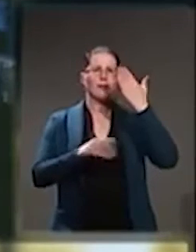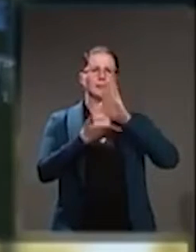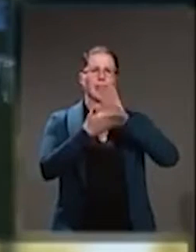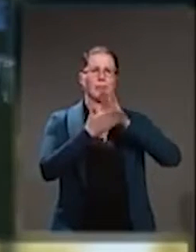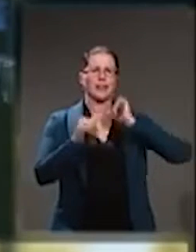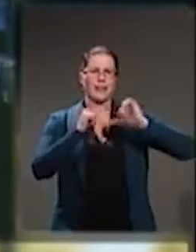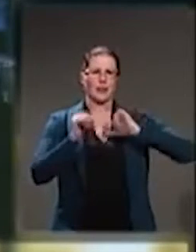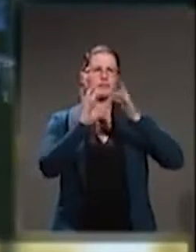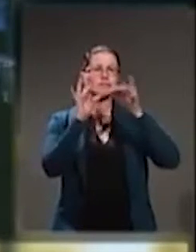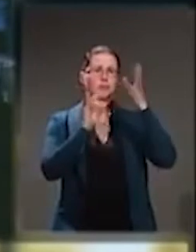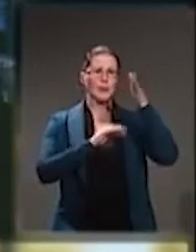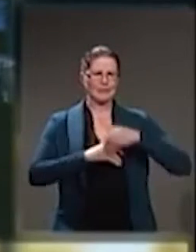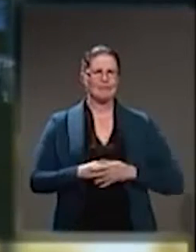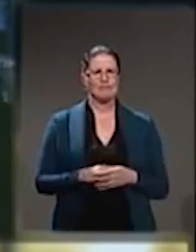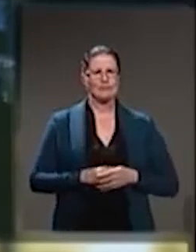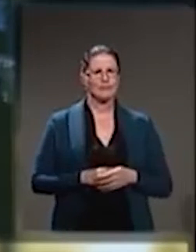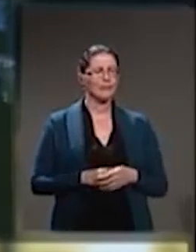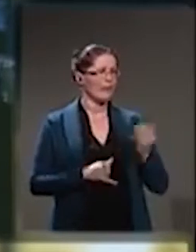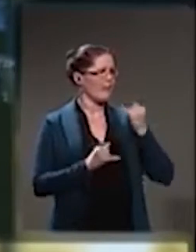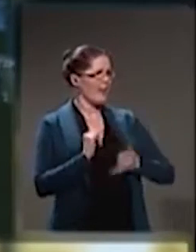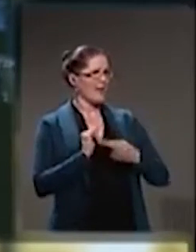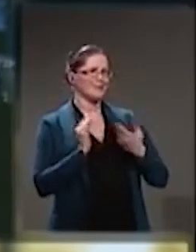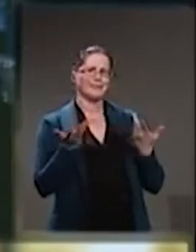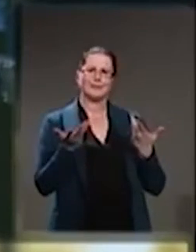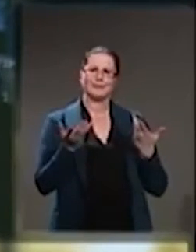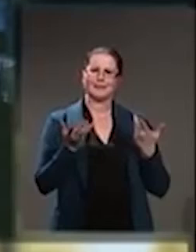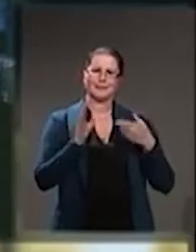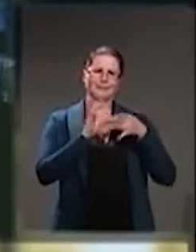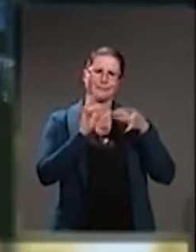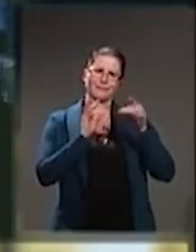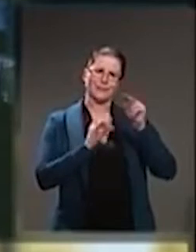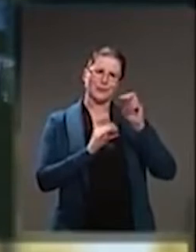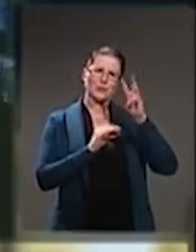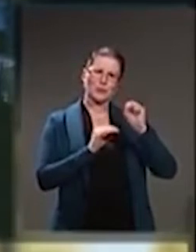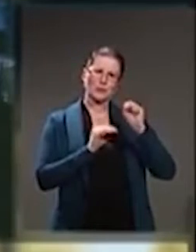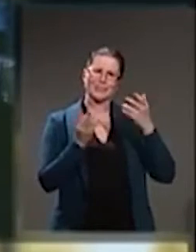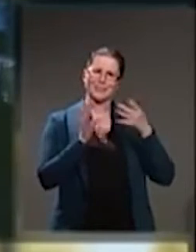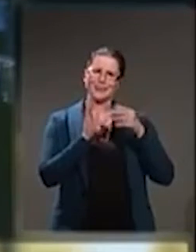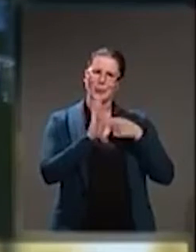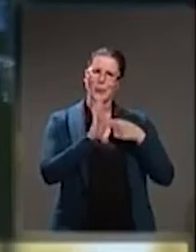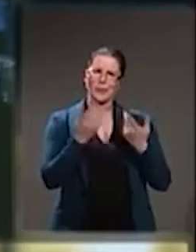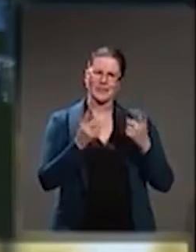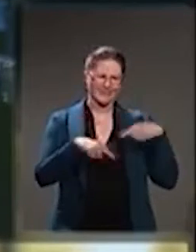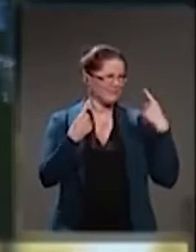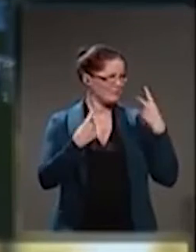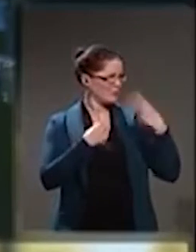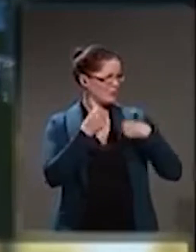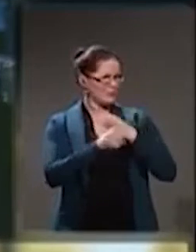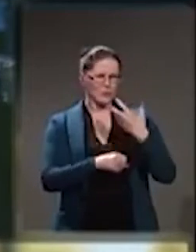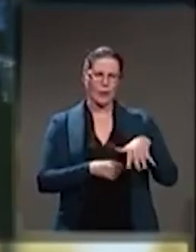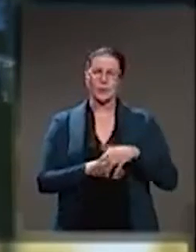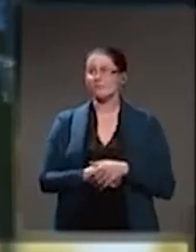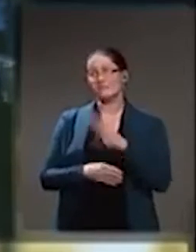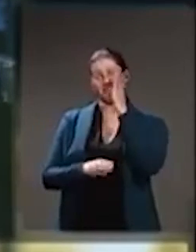Theater. Well, that's our final show. Wow, I can't believe how much we've done over the past 2 years. It really has been a whirlwind experience, and I